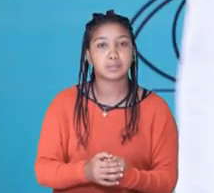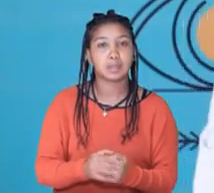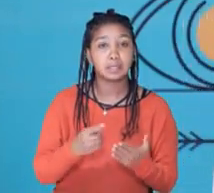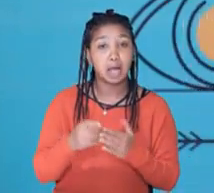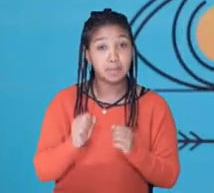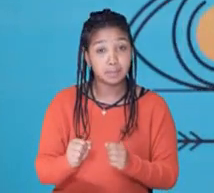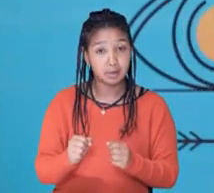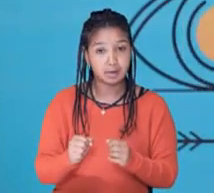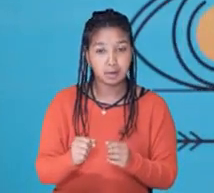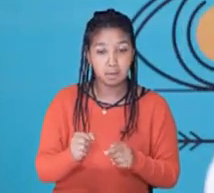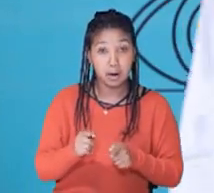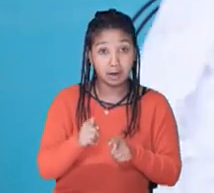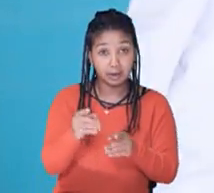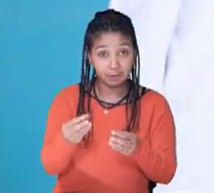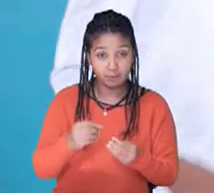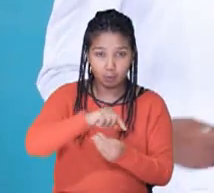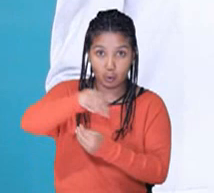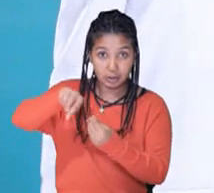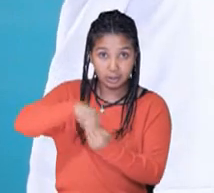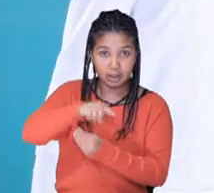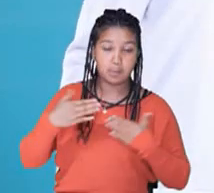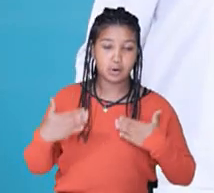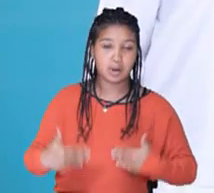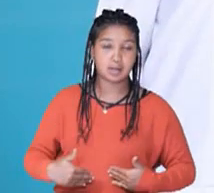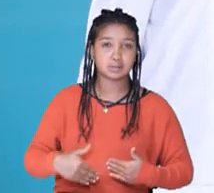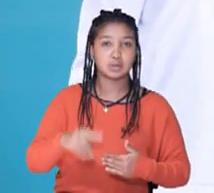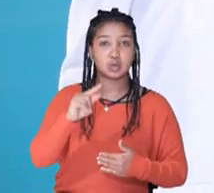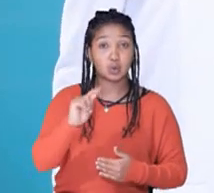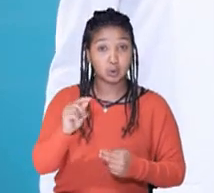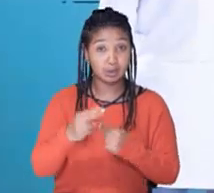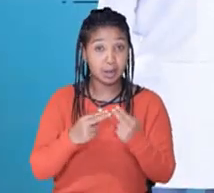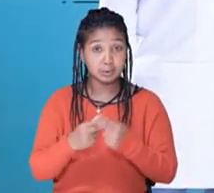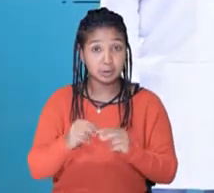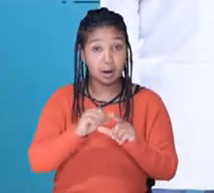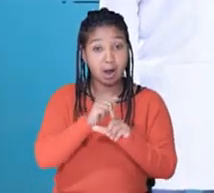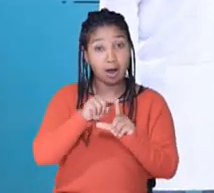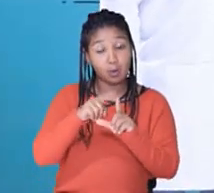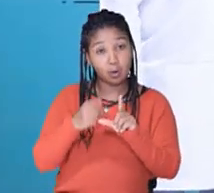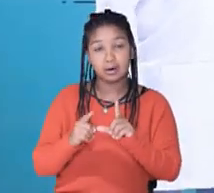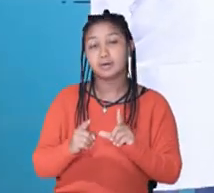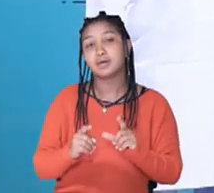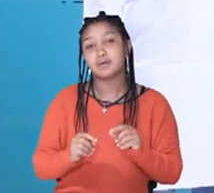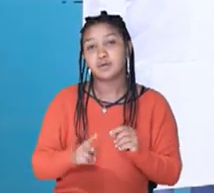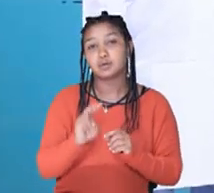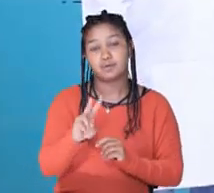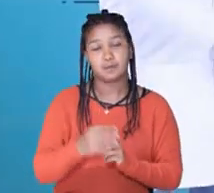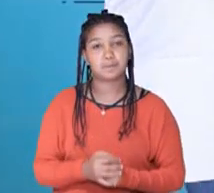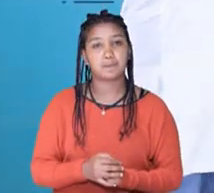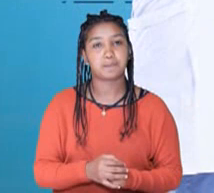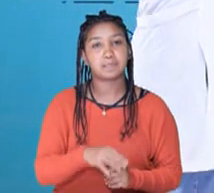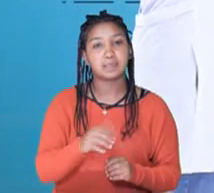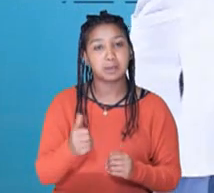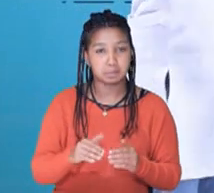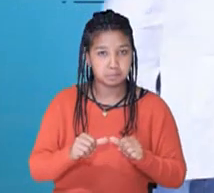and it can be parallelly given for rotational body as torque tau times angular velocity V.